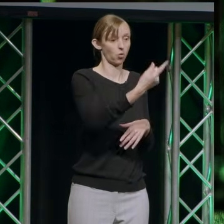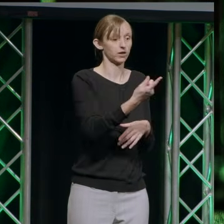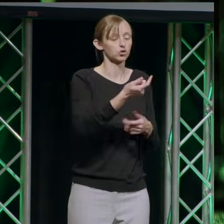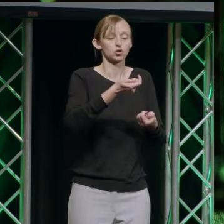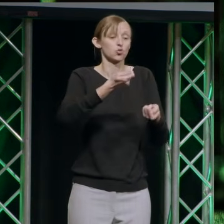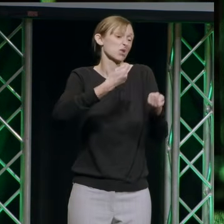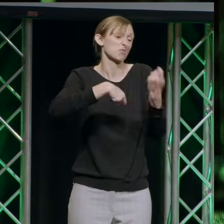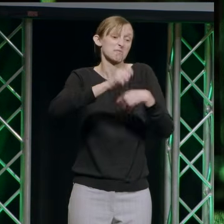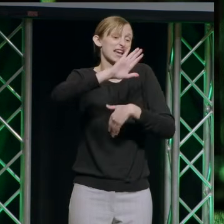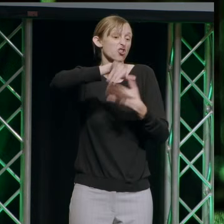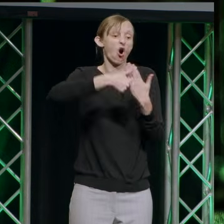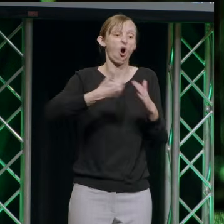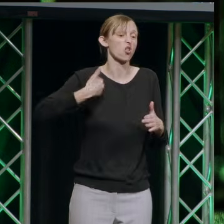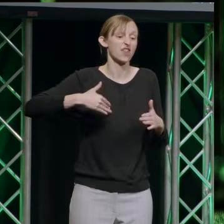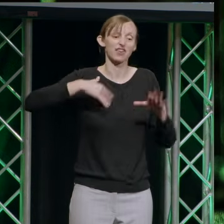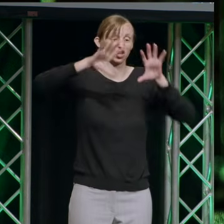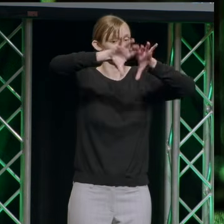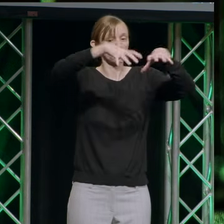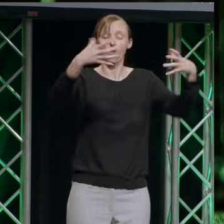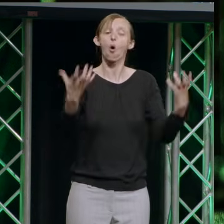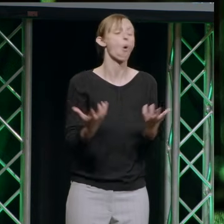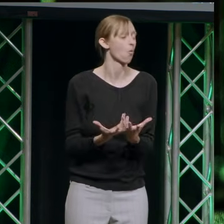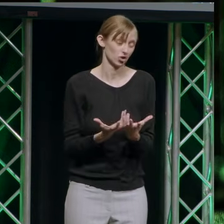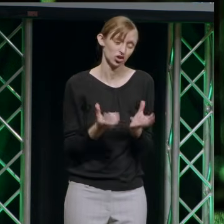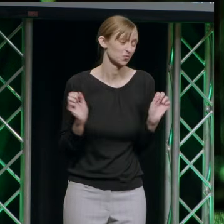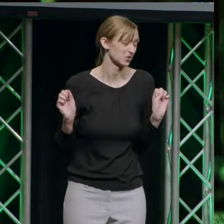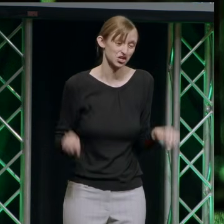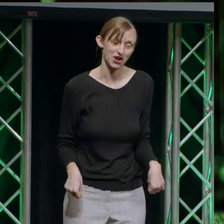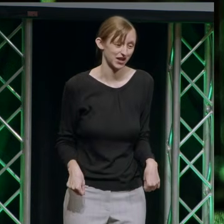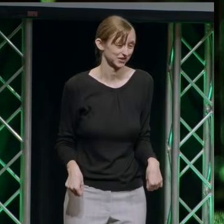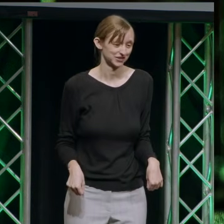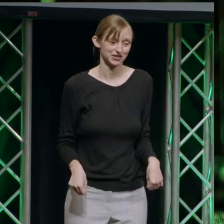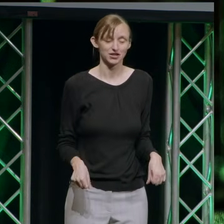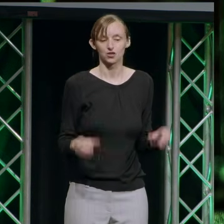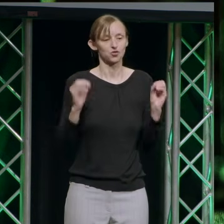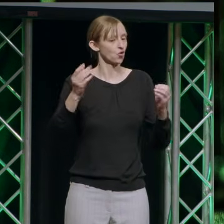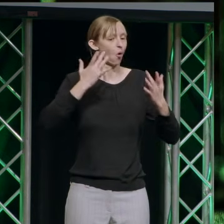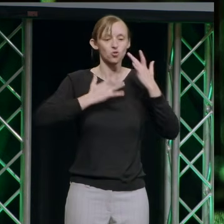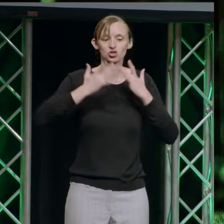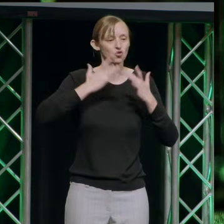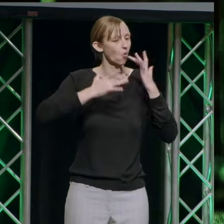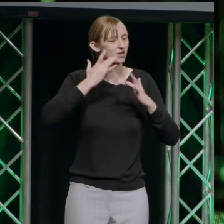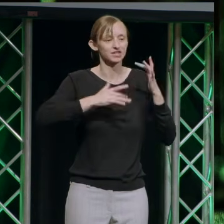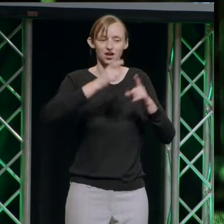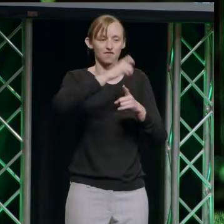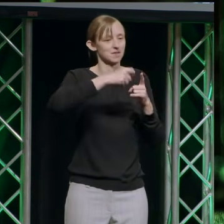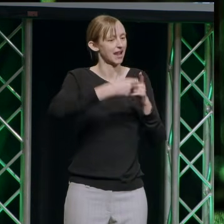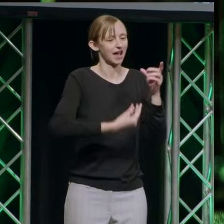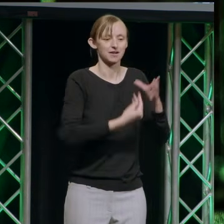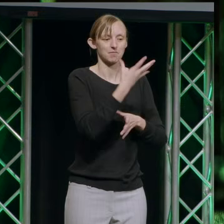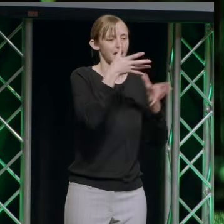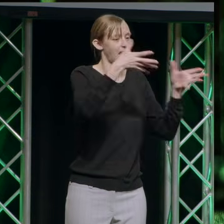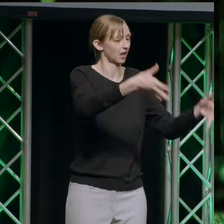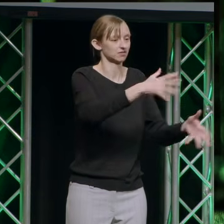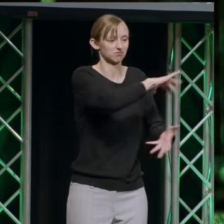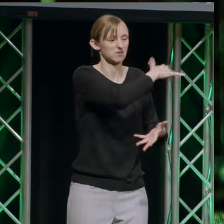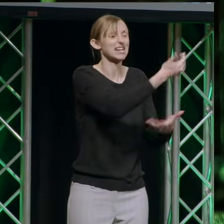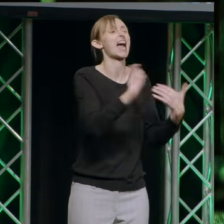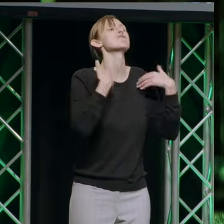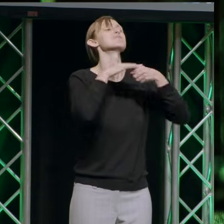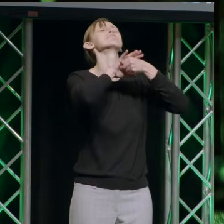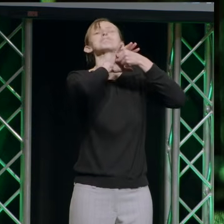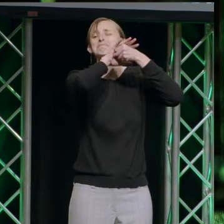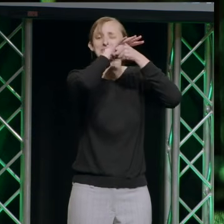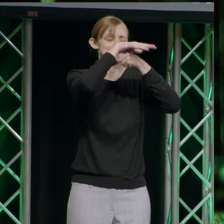leather globally everywhere. So there is no shortage in crop waste, which is great, and it also provides